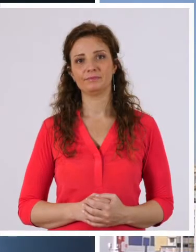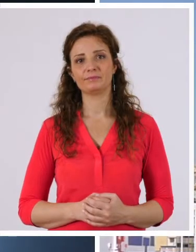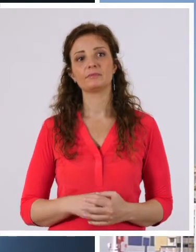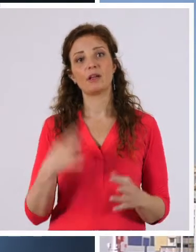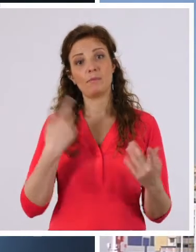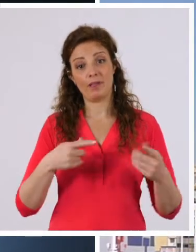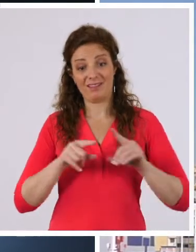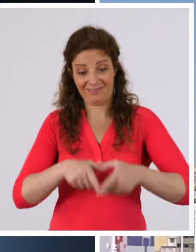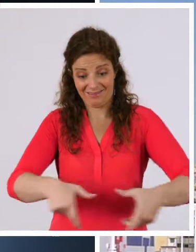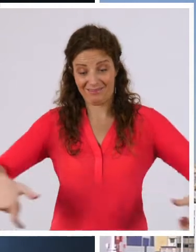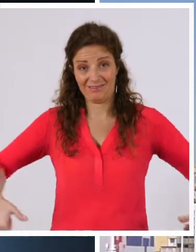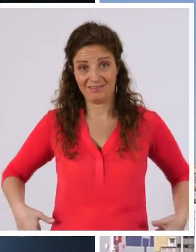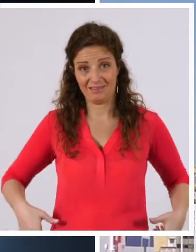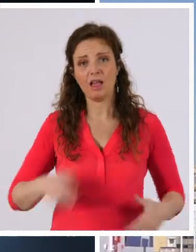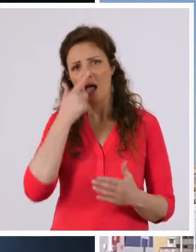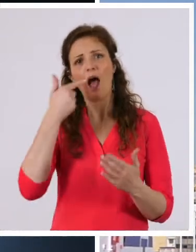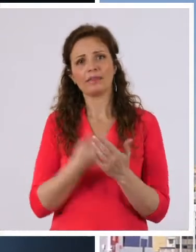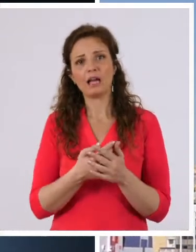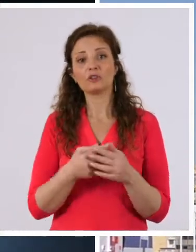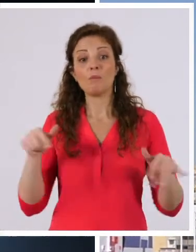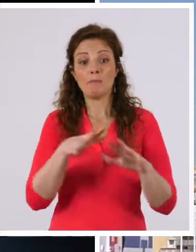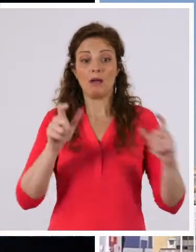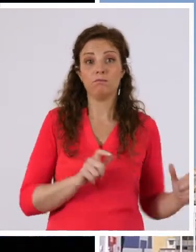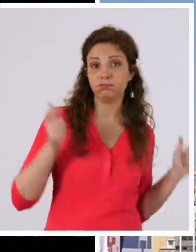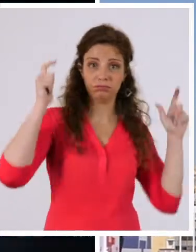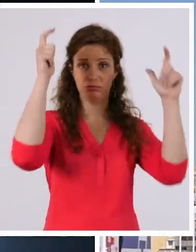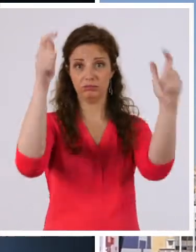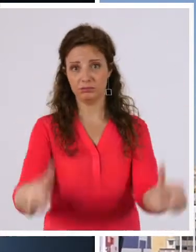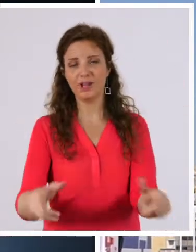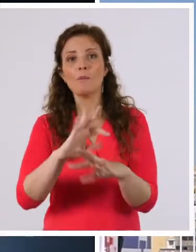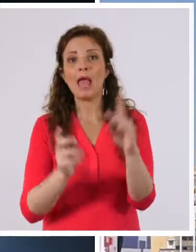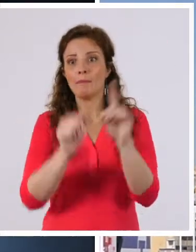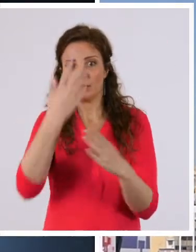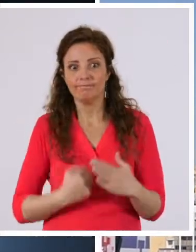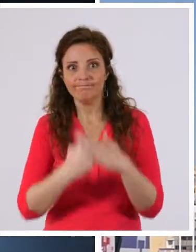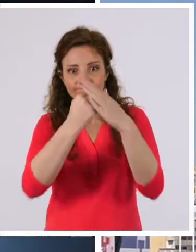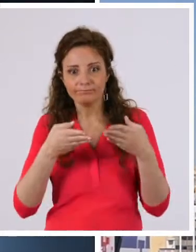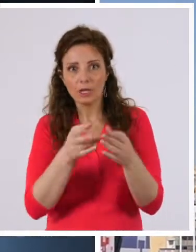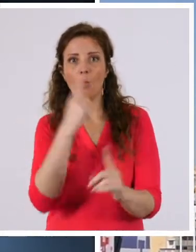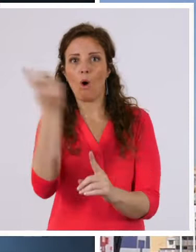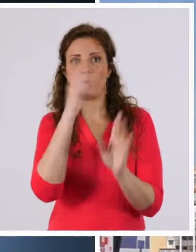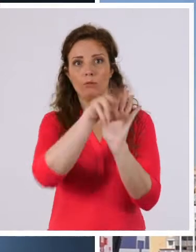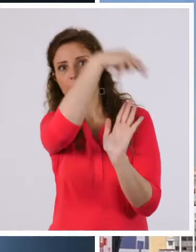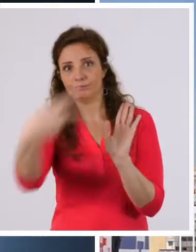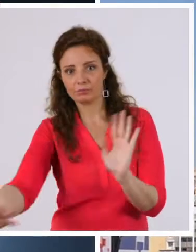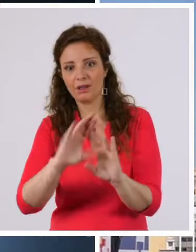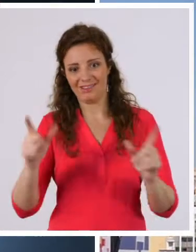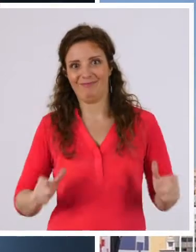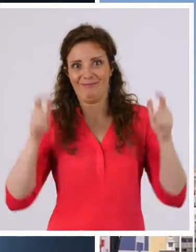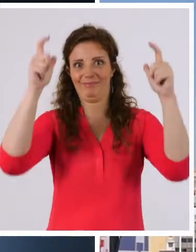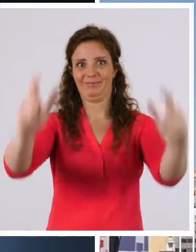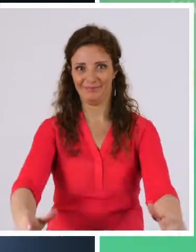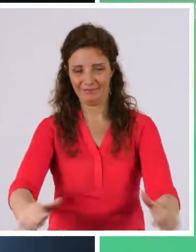These life buoys can be thrown outboard as the first rescue operation in the event somebody falls overboard.